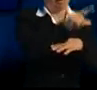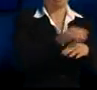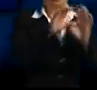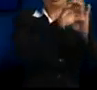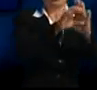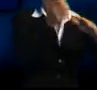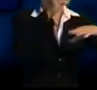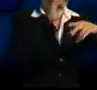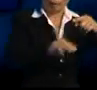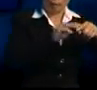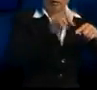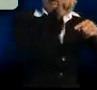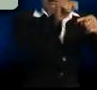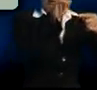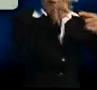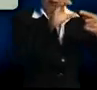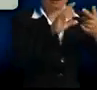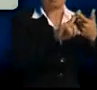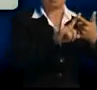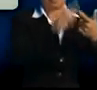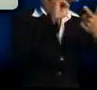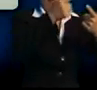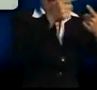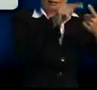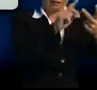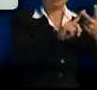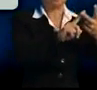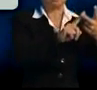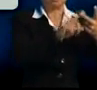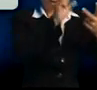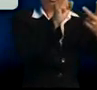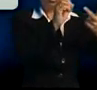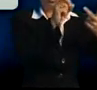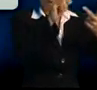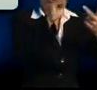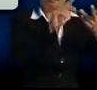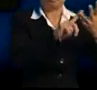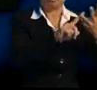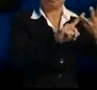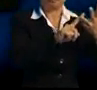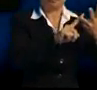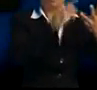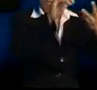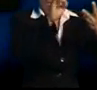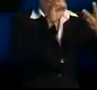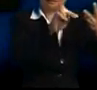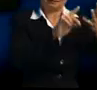Examples of metals are zinc, magnesium, sodium,